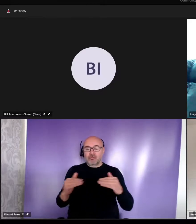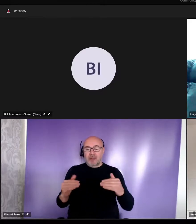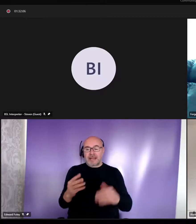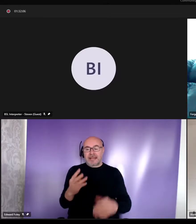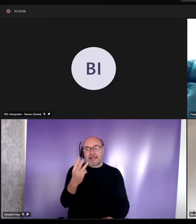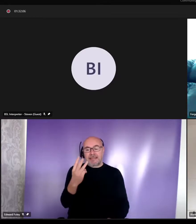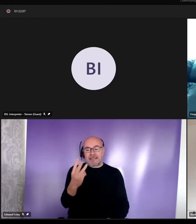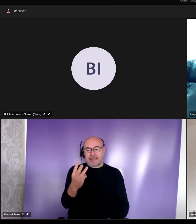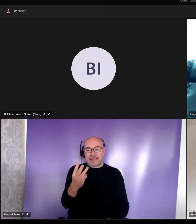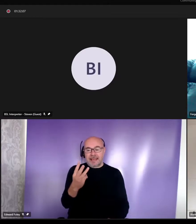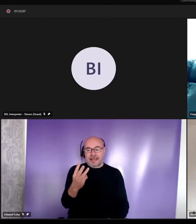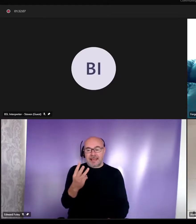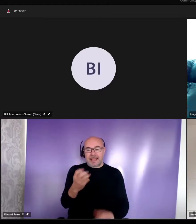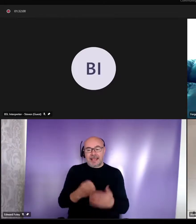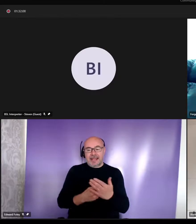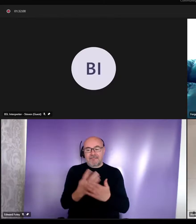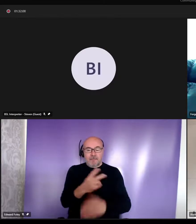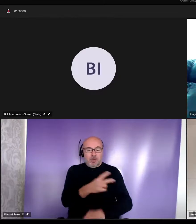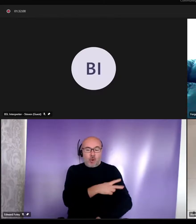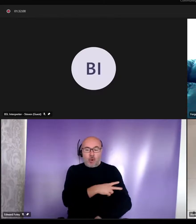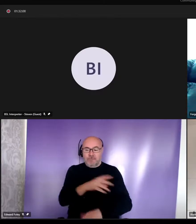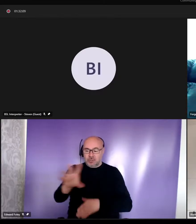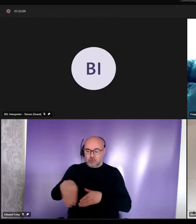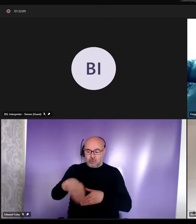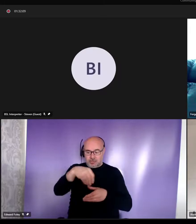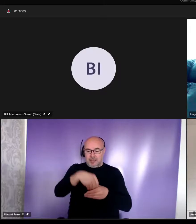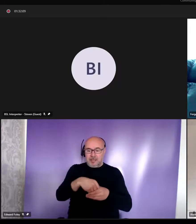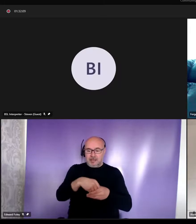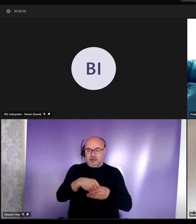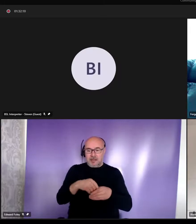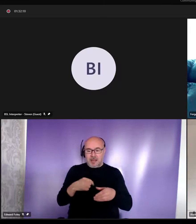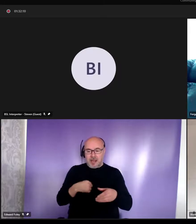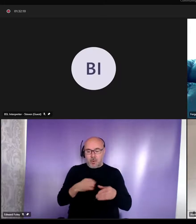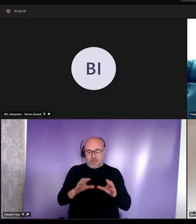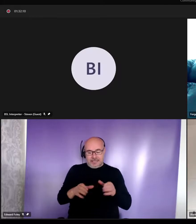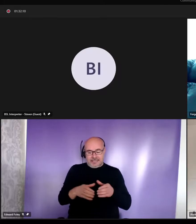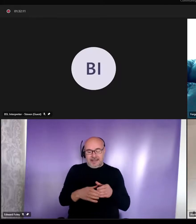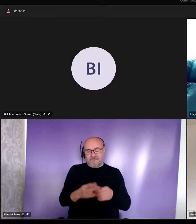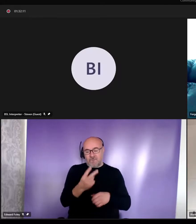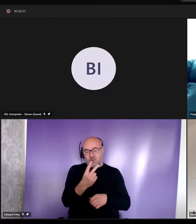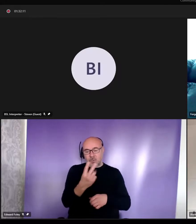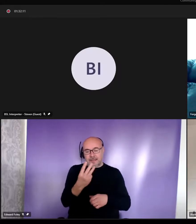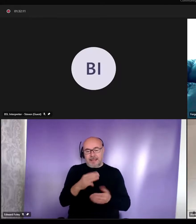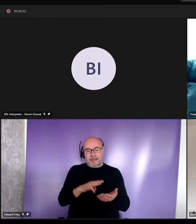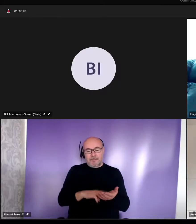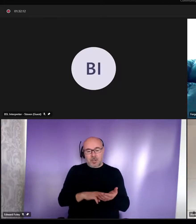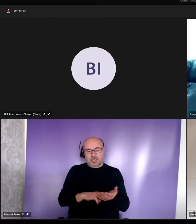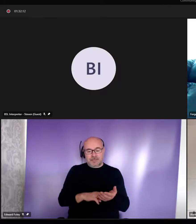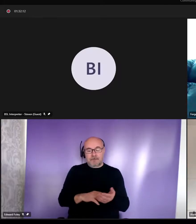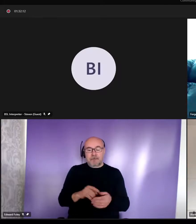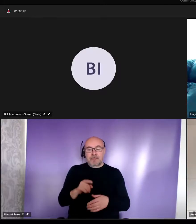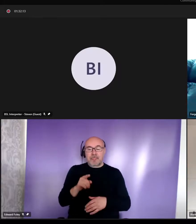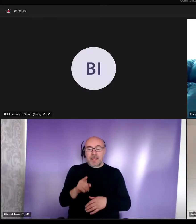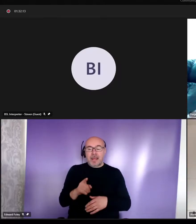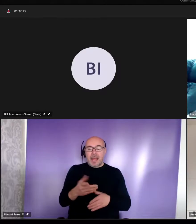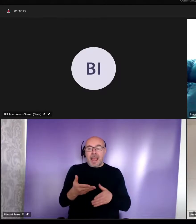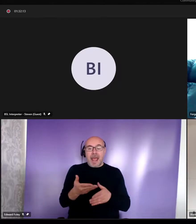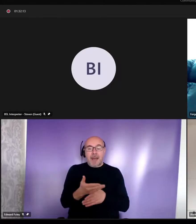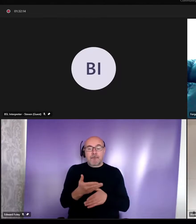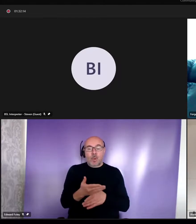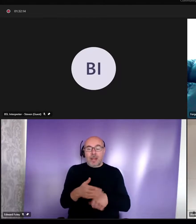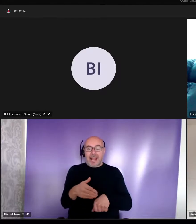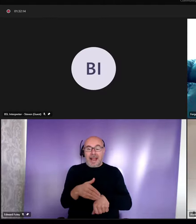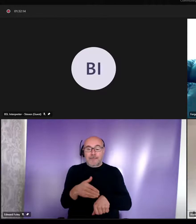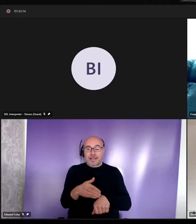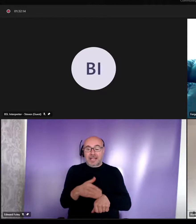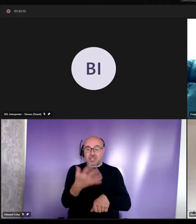external funding team for a period of 23 months. The employee implications are set out in section 5 of your